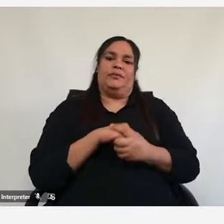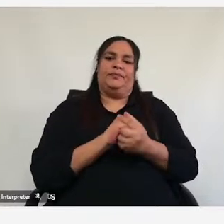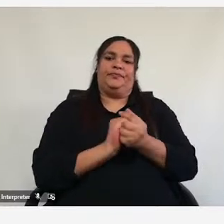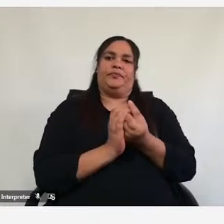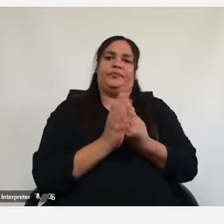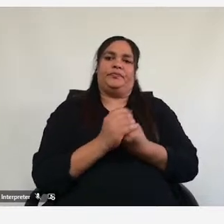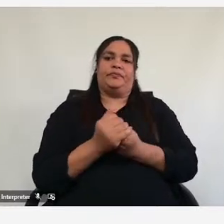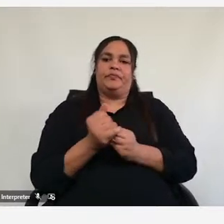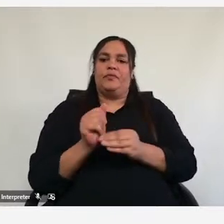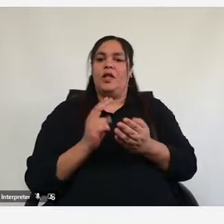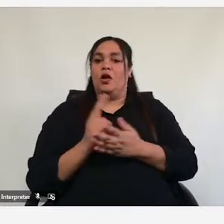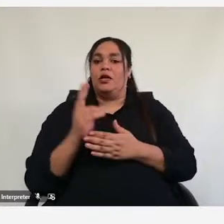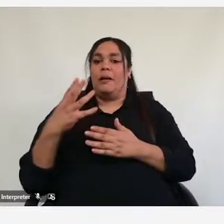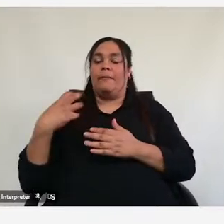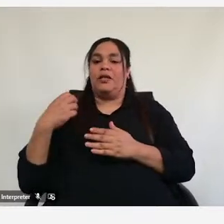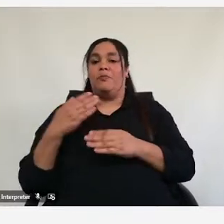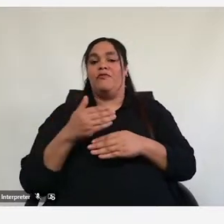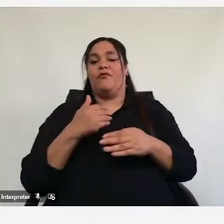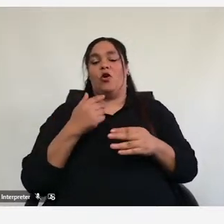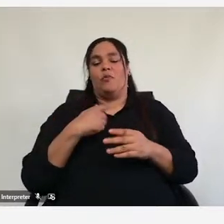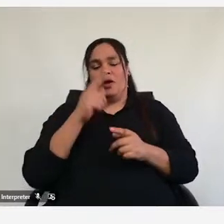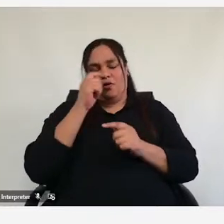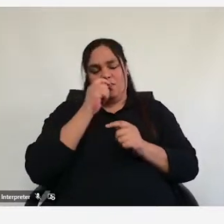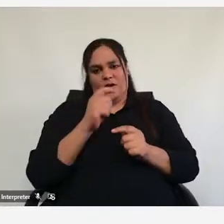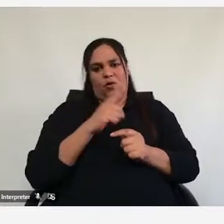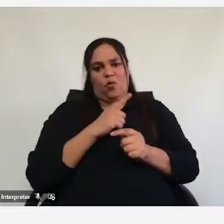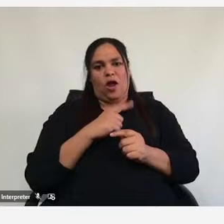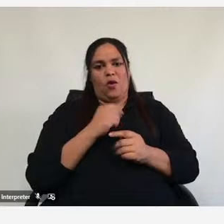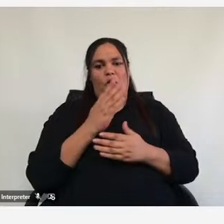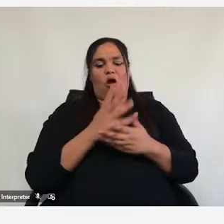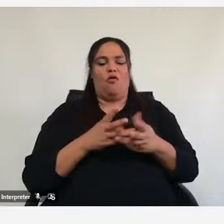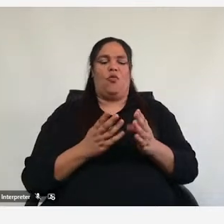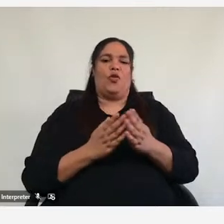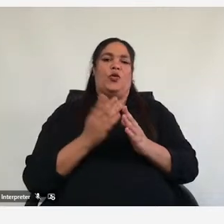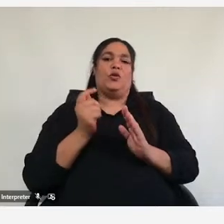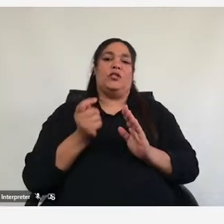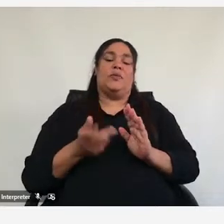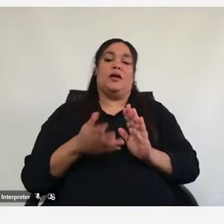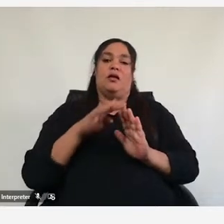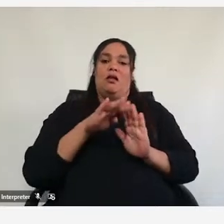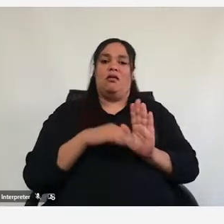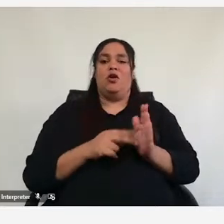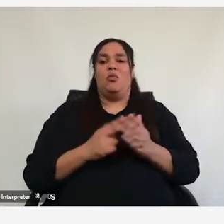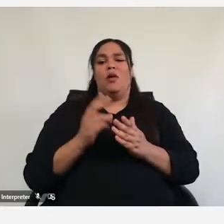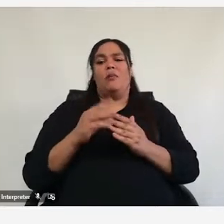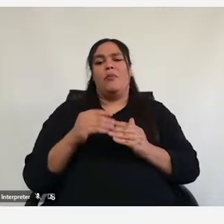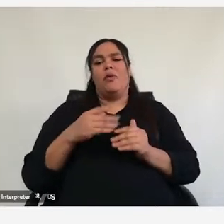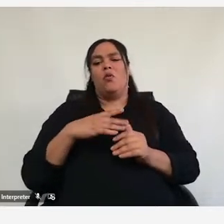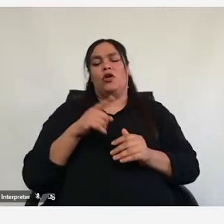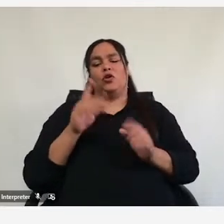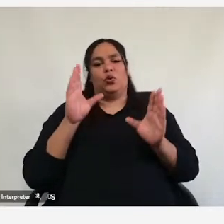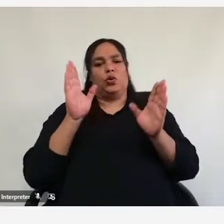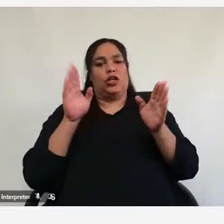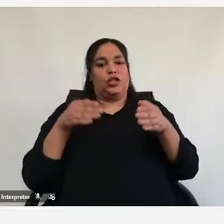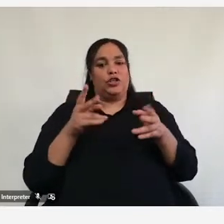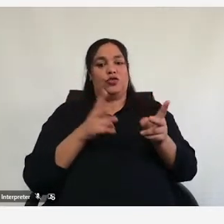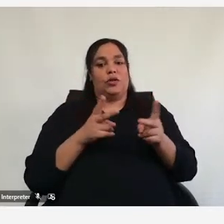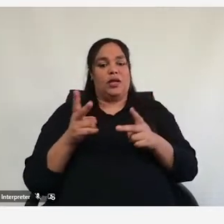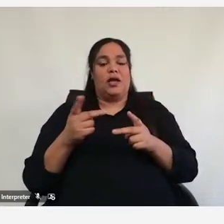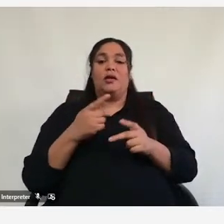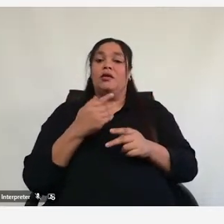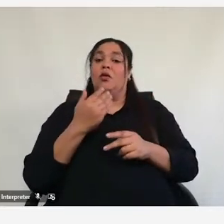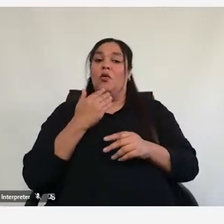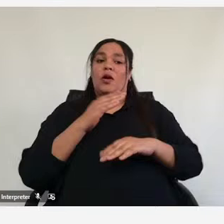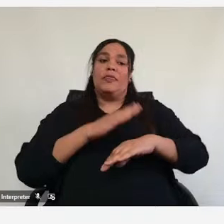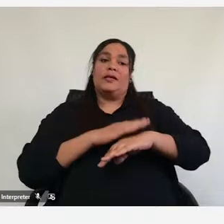Honourable Minister, before I recognize you, because we're halfway through the speakers list, honourable members, I wish to draw your attention again to the